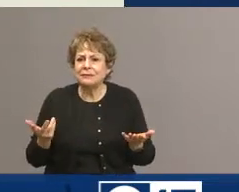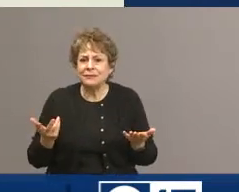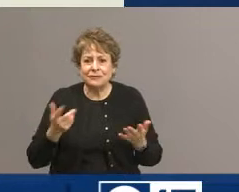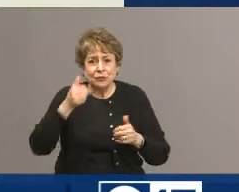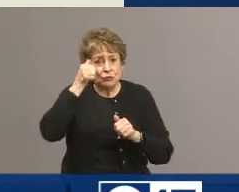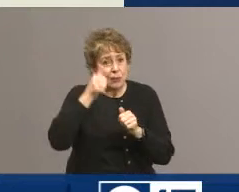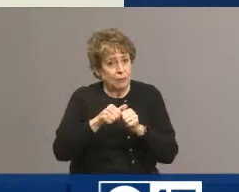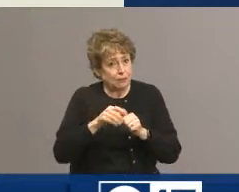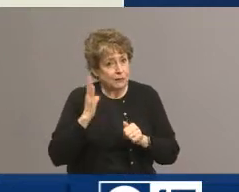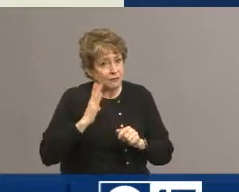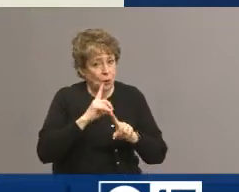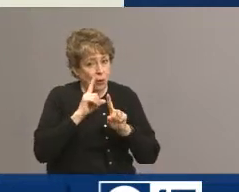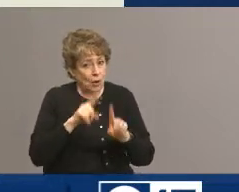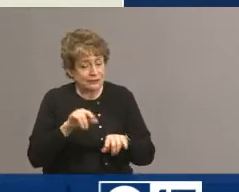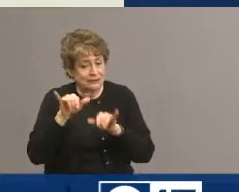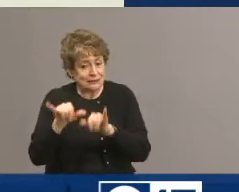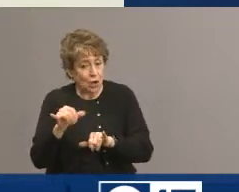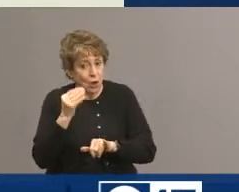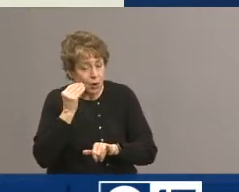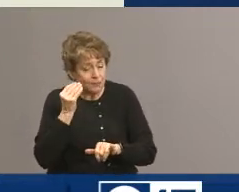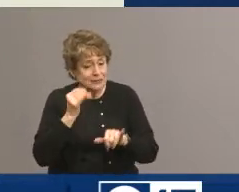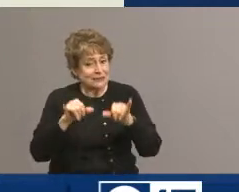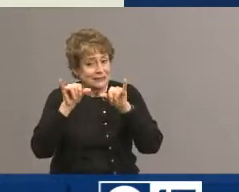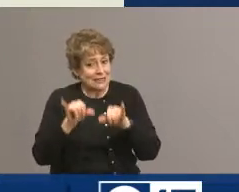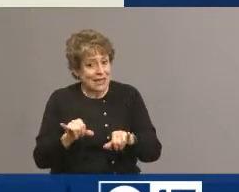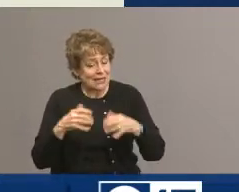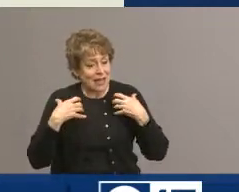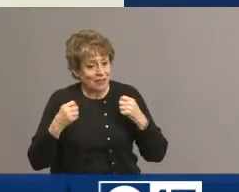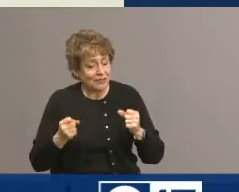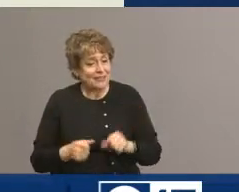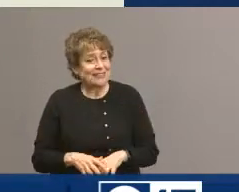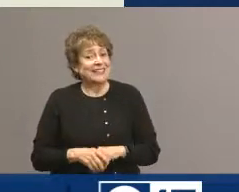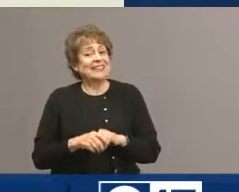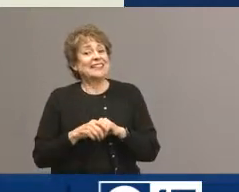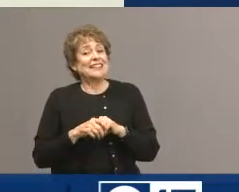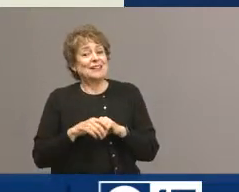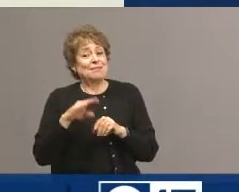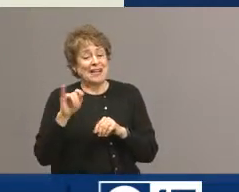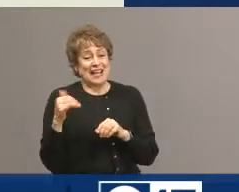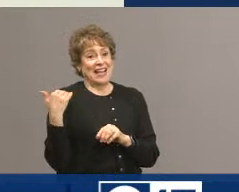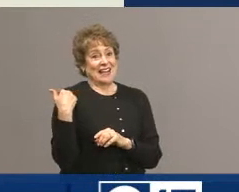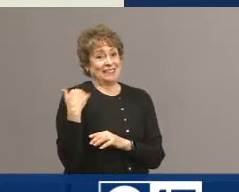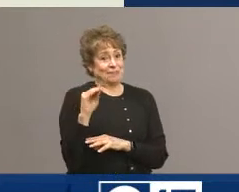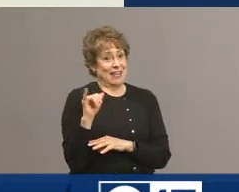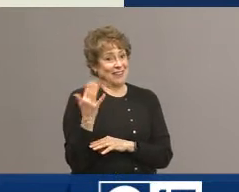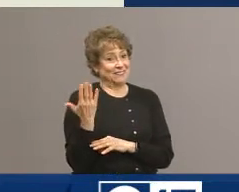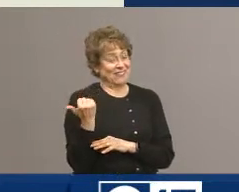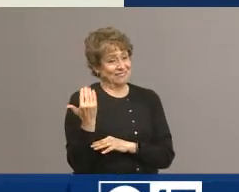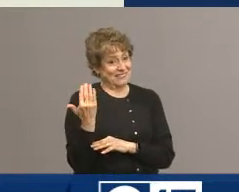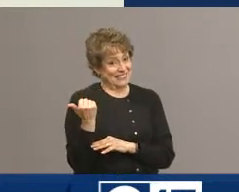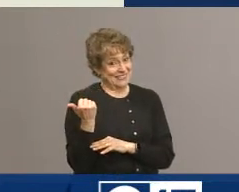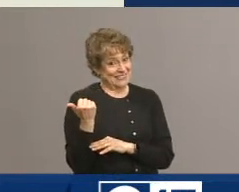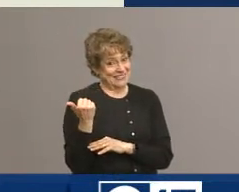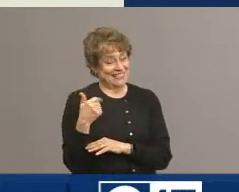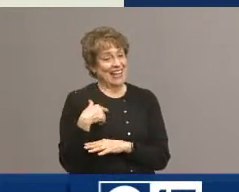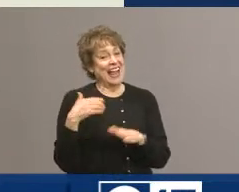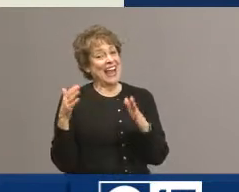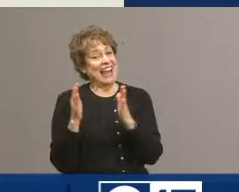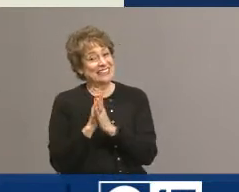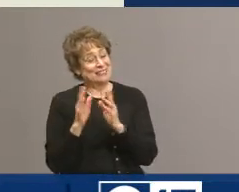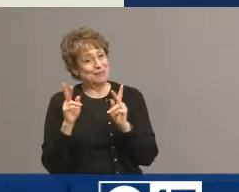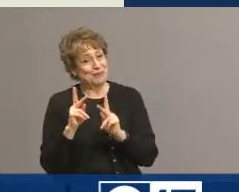15th, 6 weeks of asking Arizonans for dramatic sacrifice, the virus in Arizona